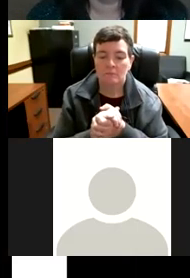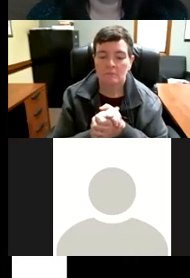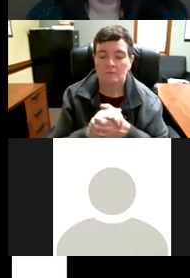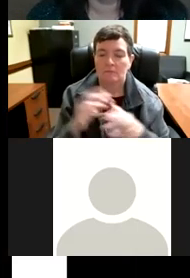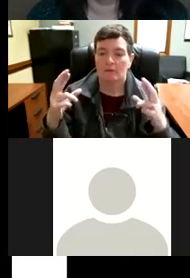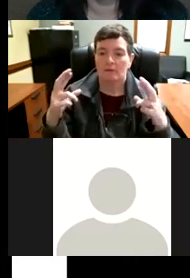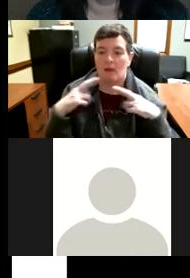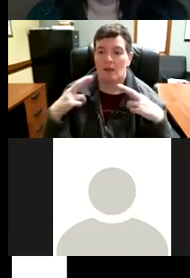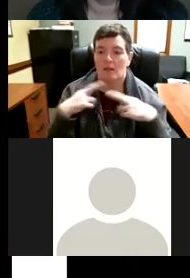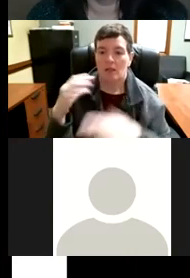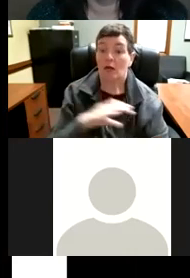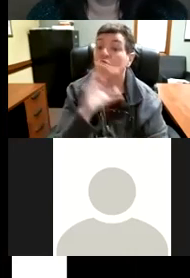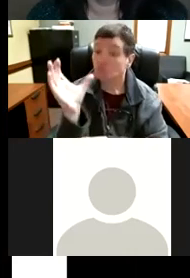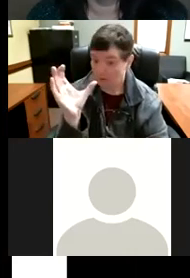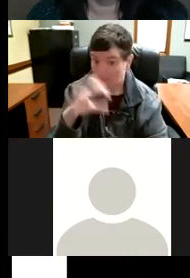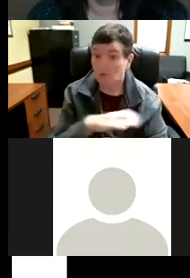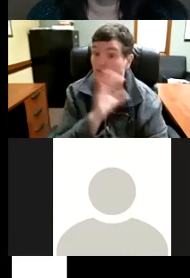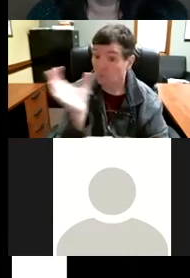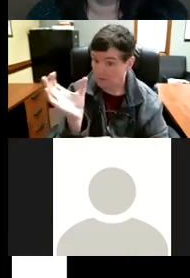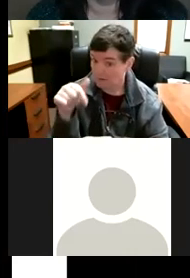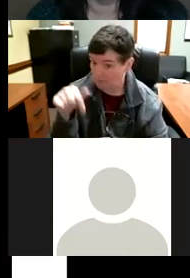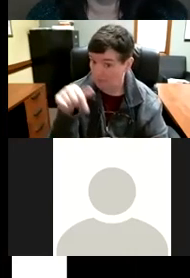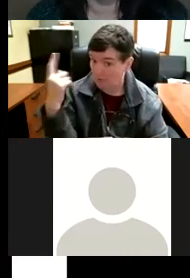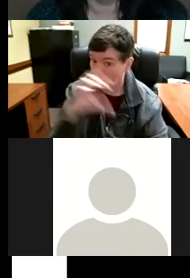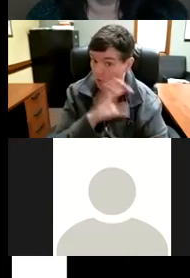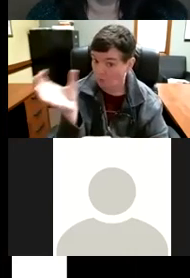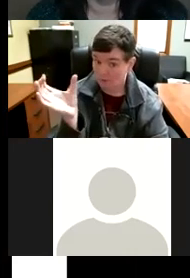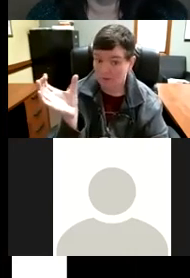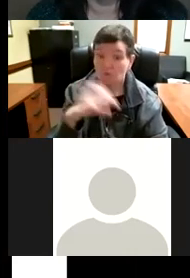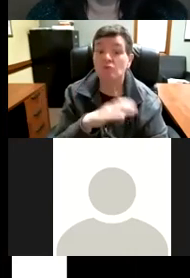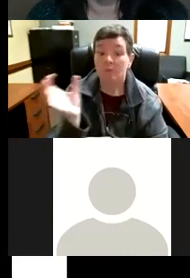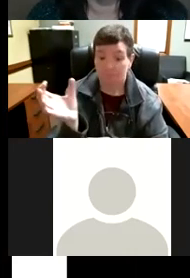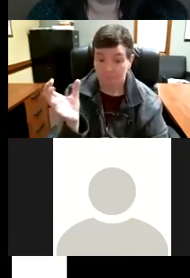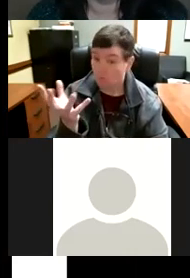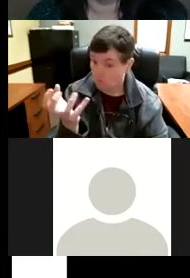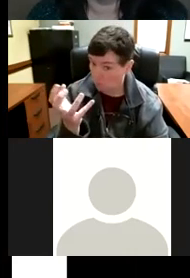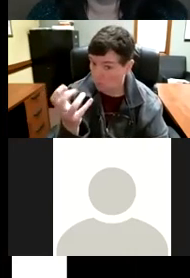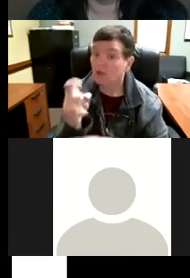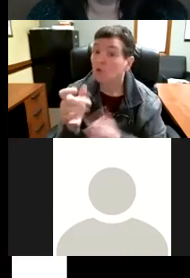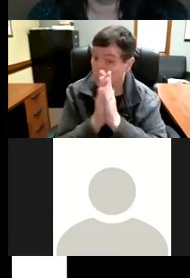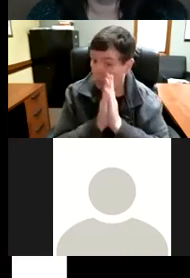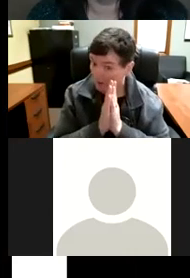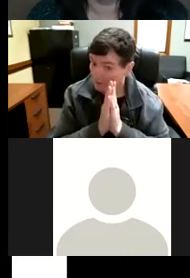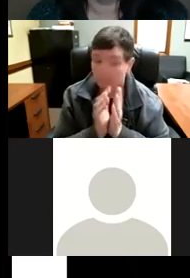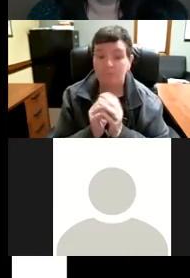Holiday. Holiday. Christmas. Christmas. Is this for Christmas? It's on Christmas. All right, hold on. Do you want this? You have to